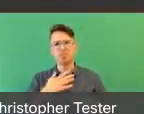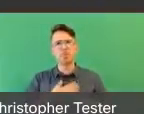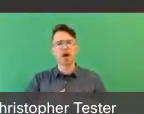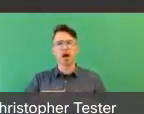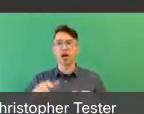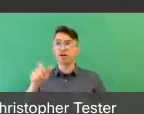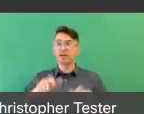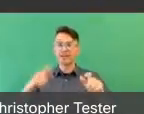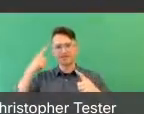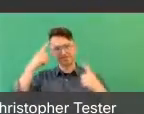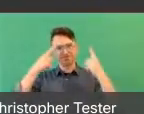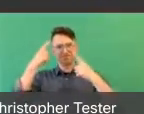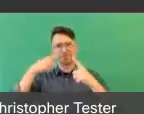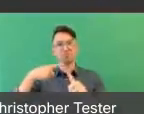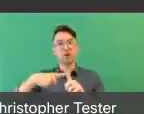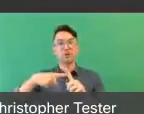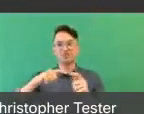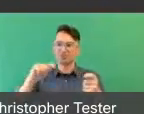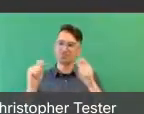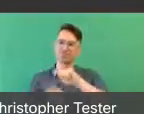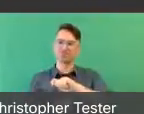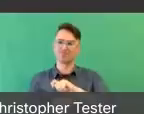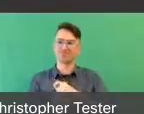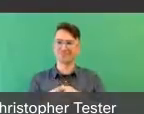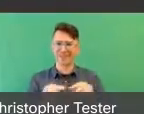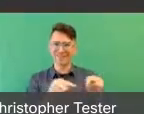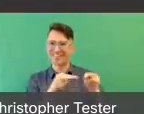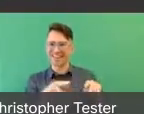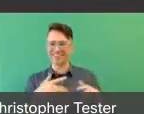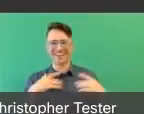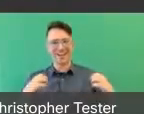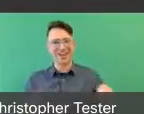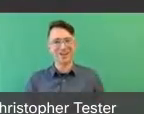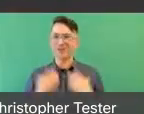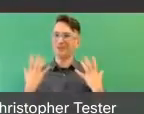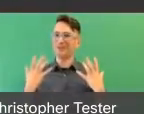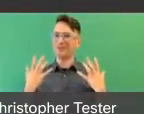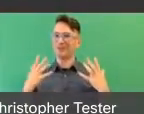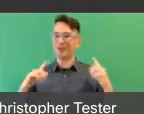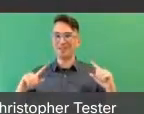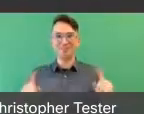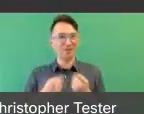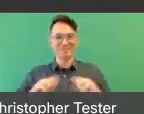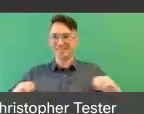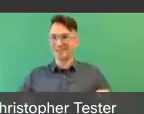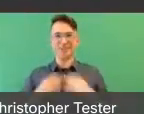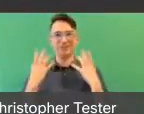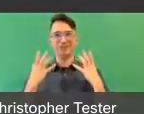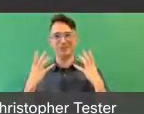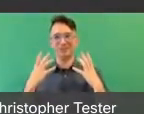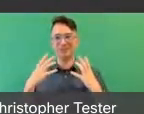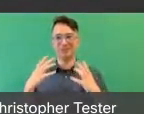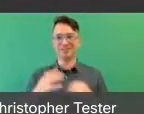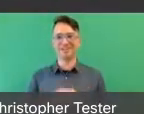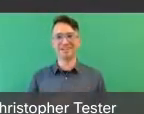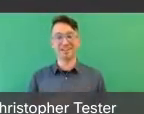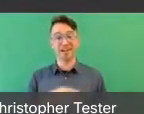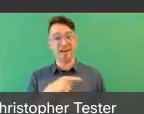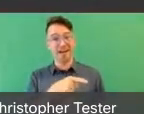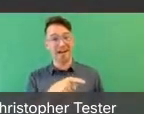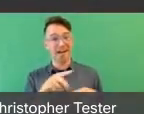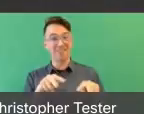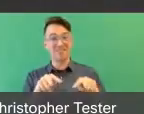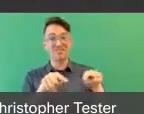this video showed us. I think it taught us that sometimes difficulties also give us time and opportunities to do something new